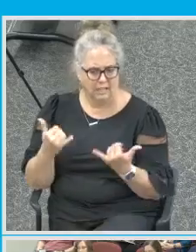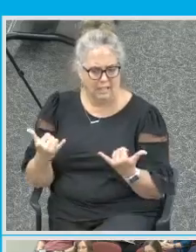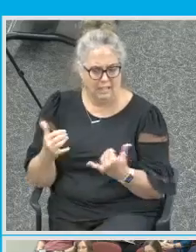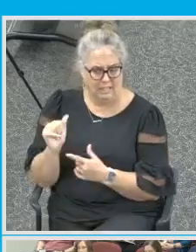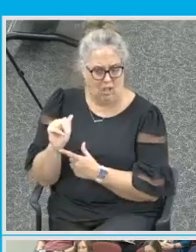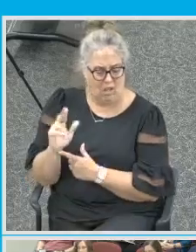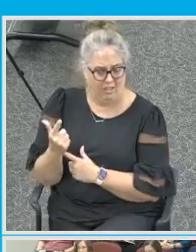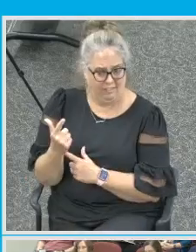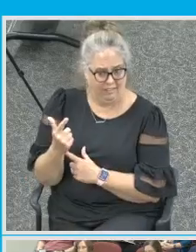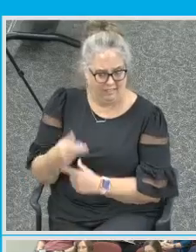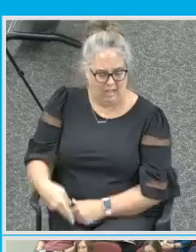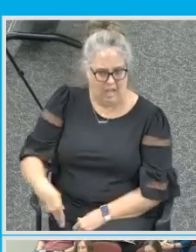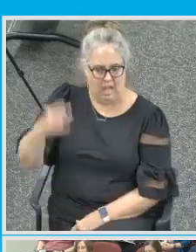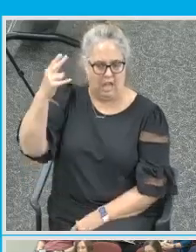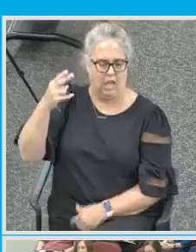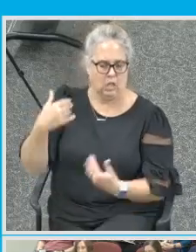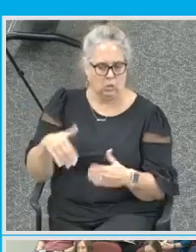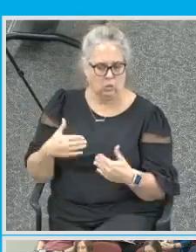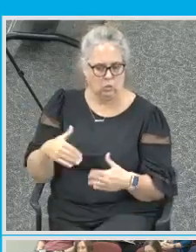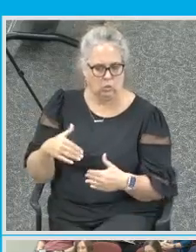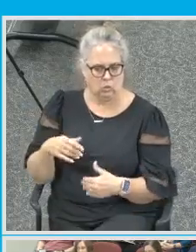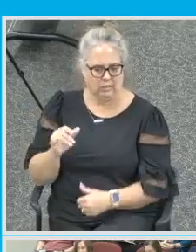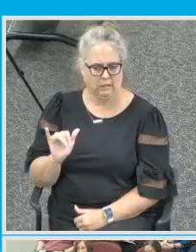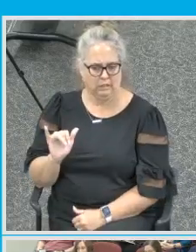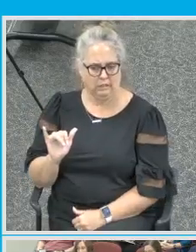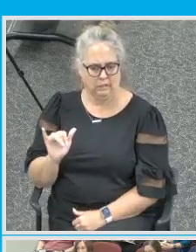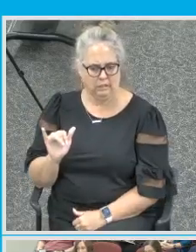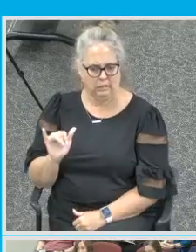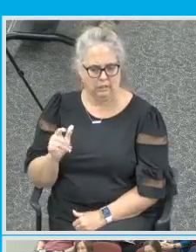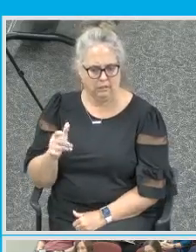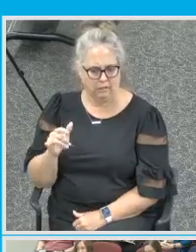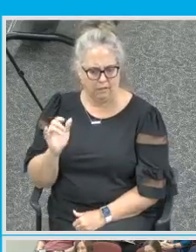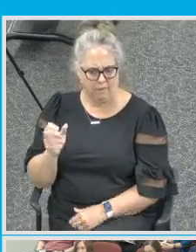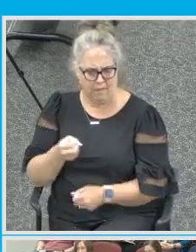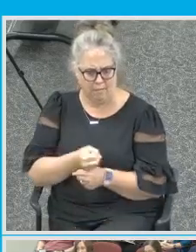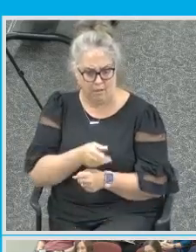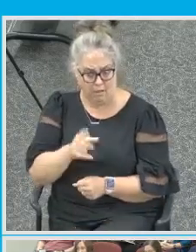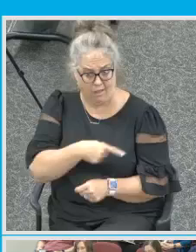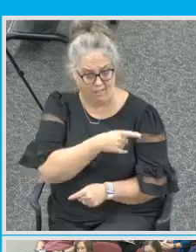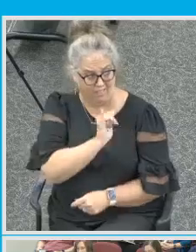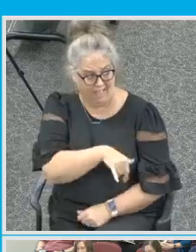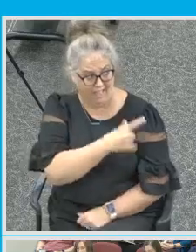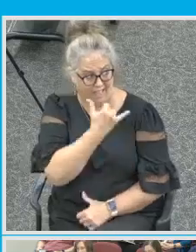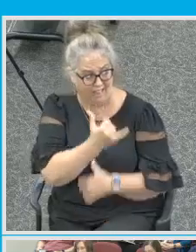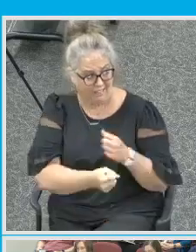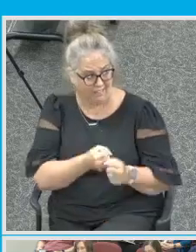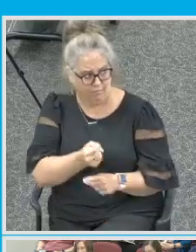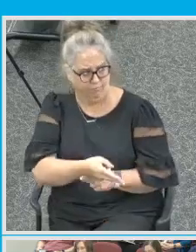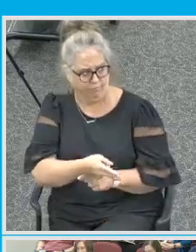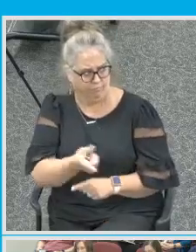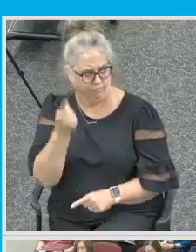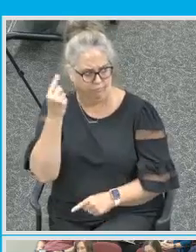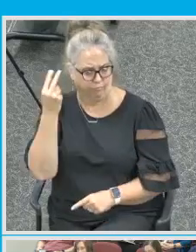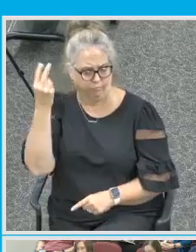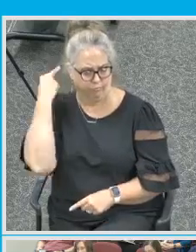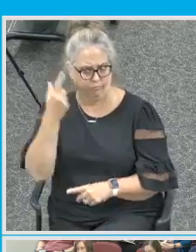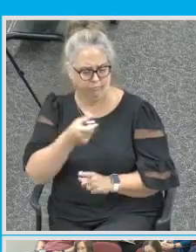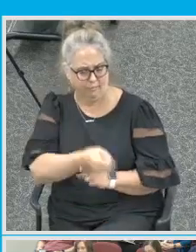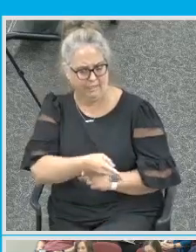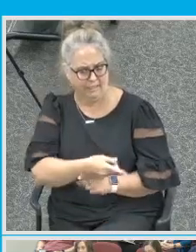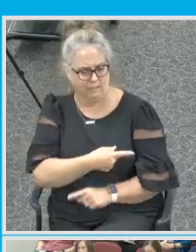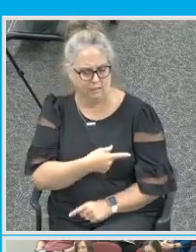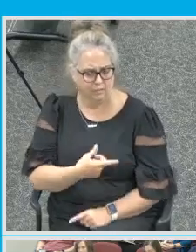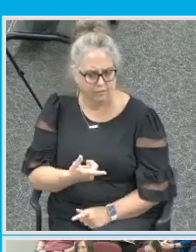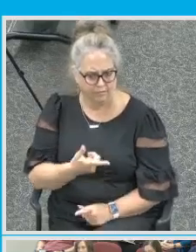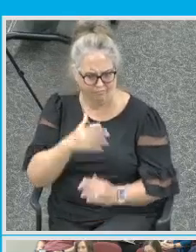B, way preceding our normal average time frame, right? So in previous years, the highest number of cases